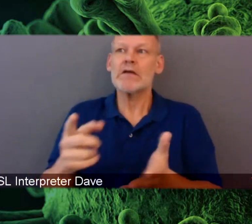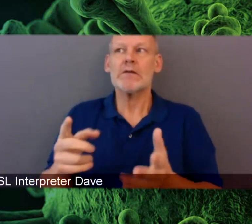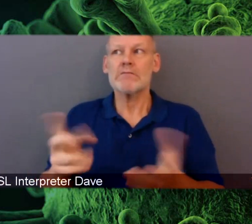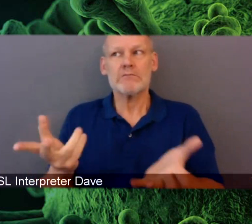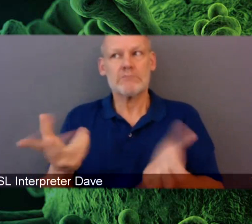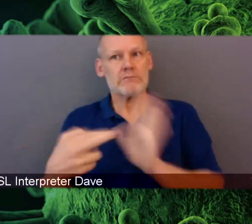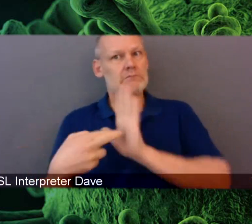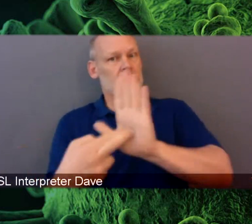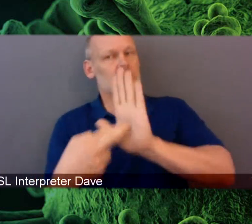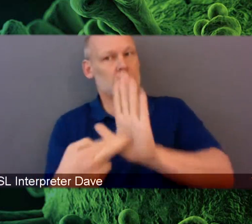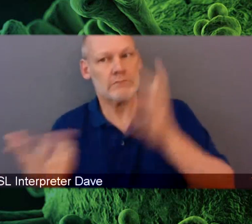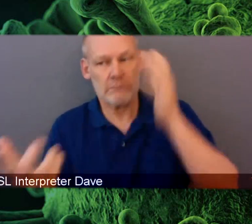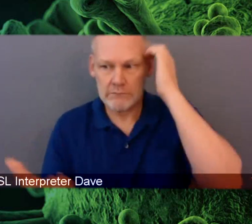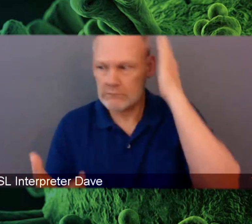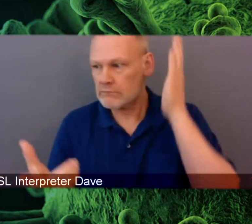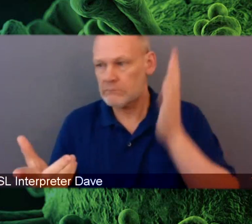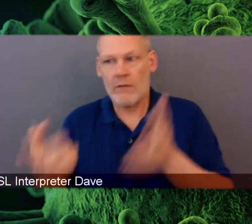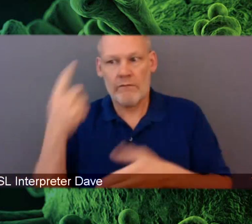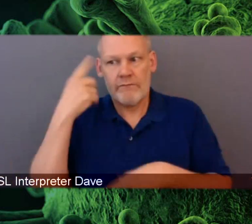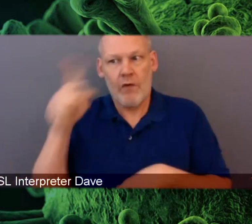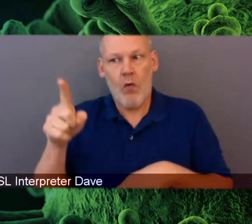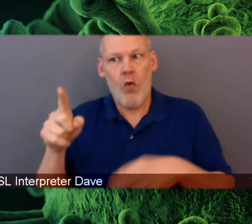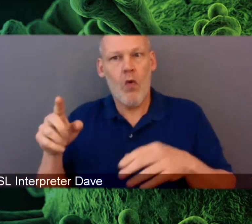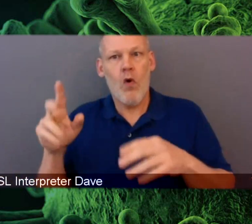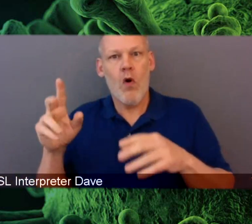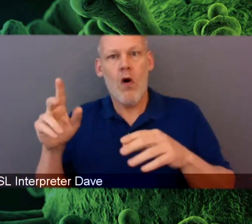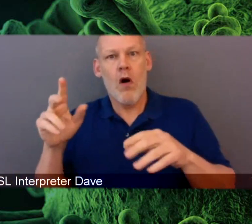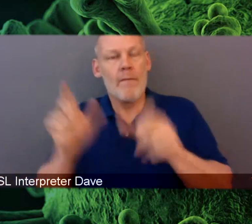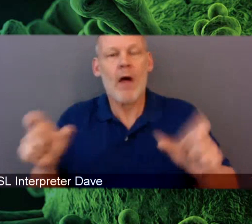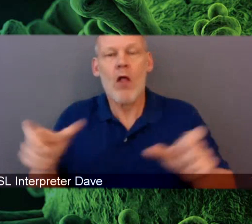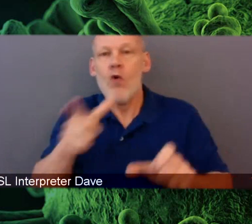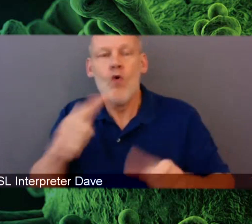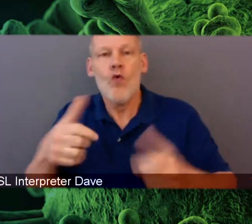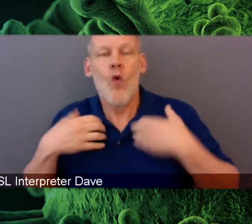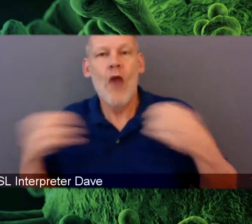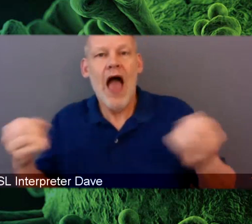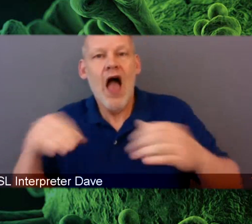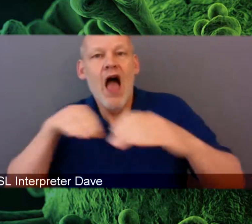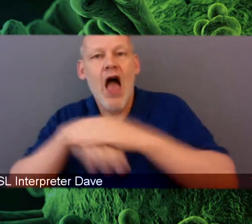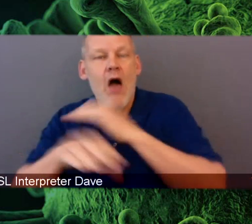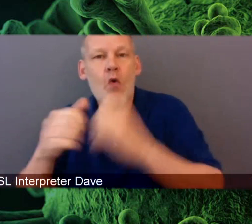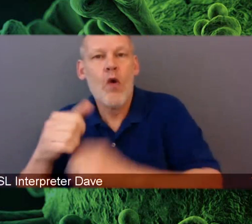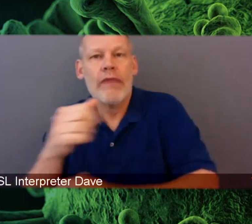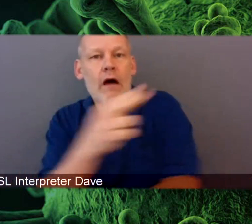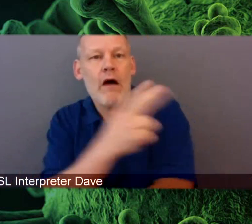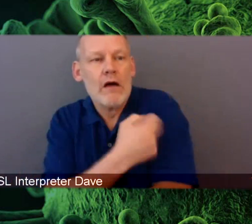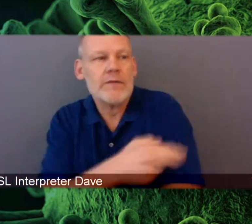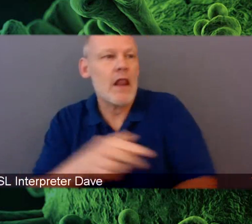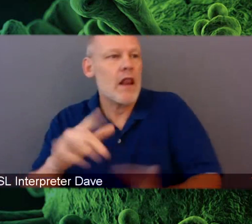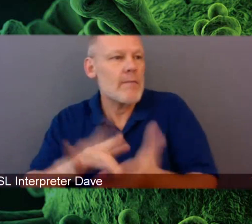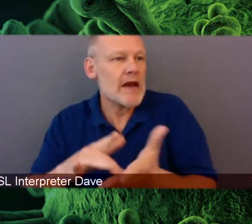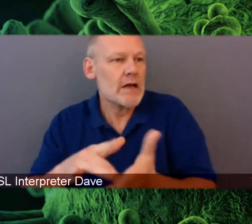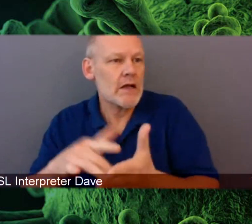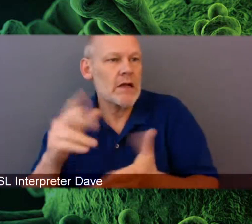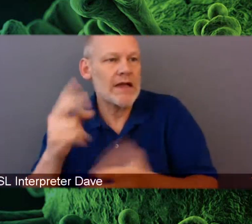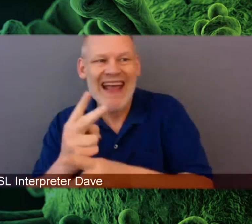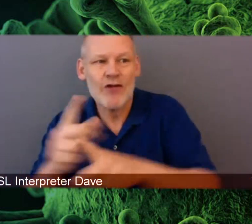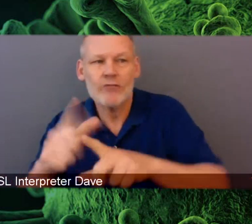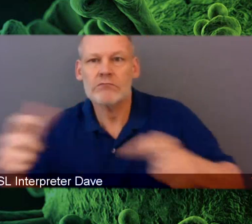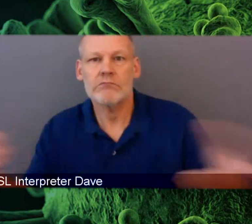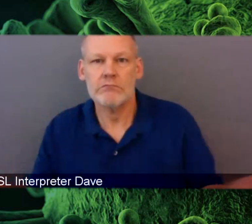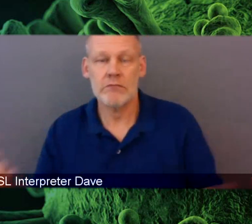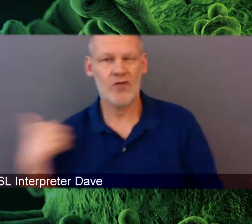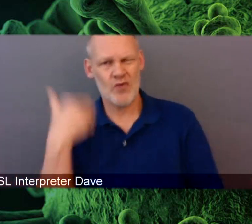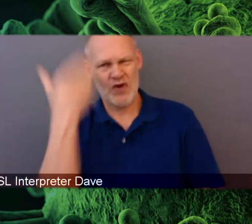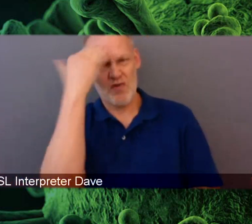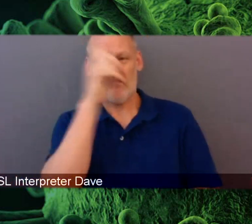insured by Medicaid are not getting access to hospice. And we know with cancer that hospice death